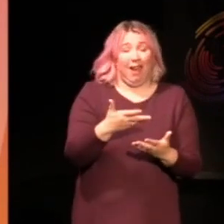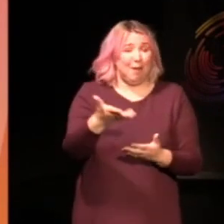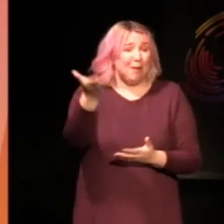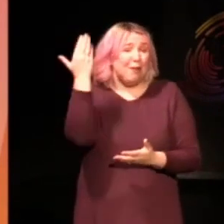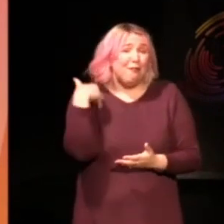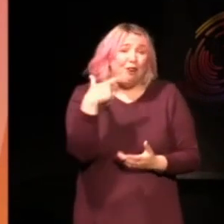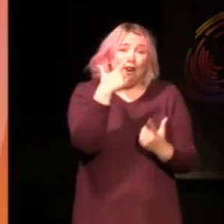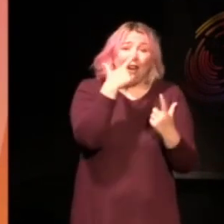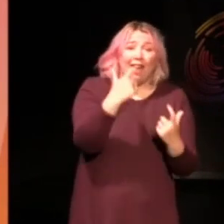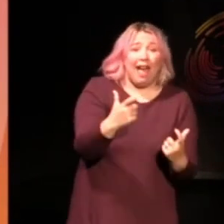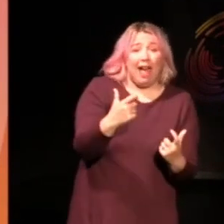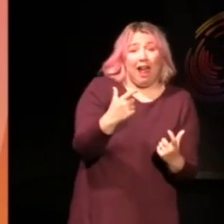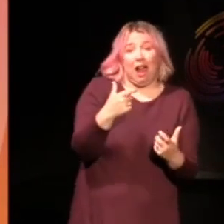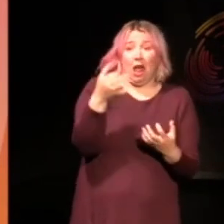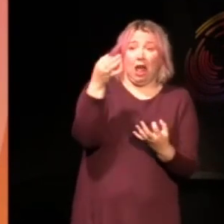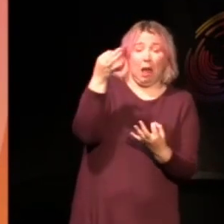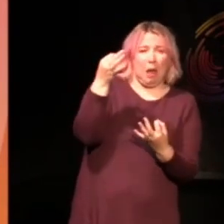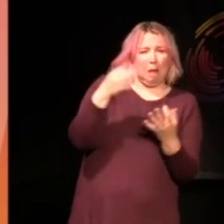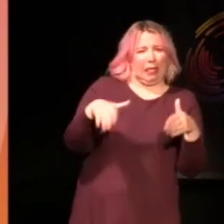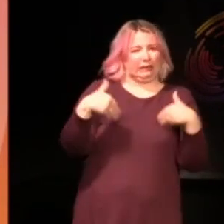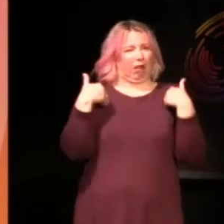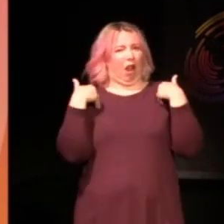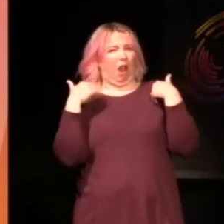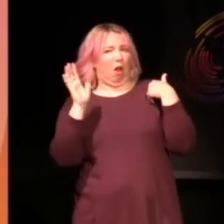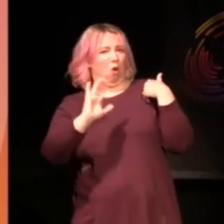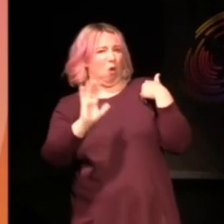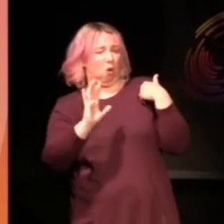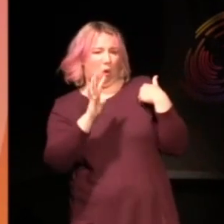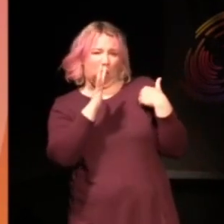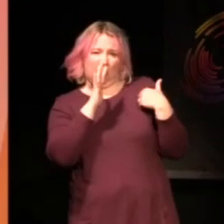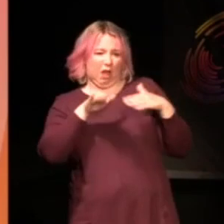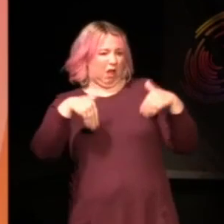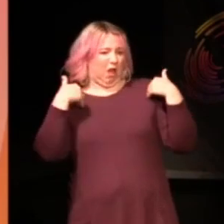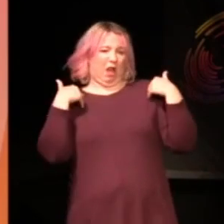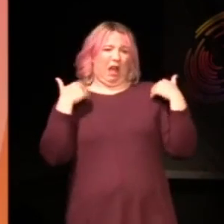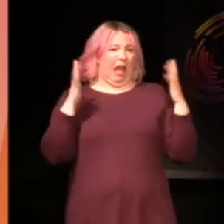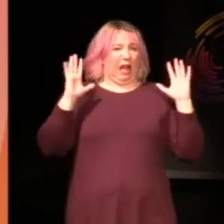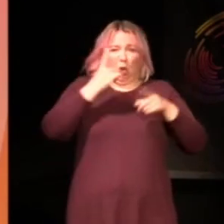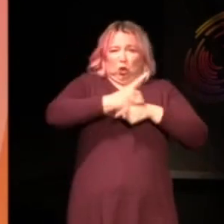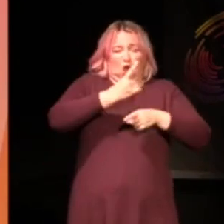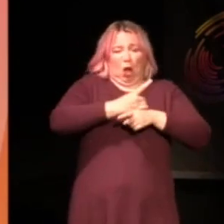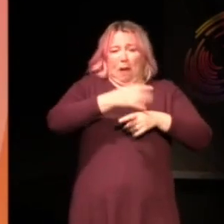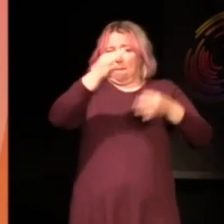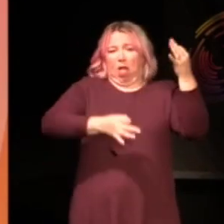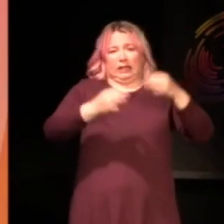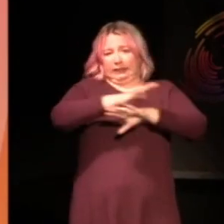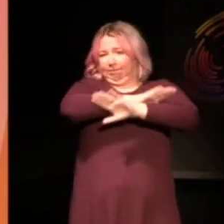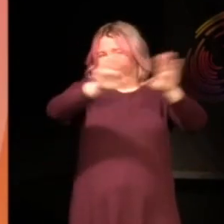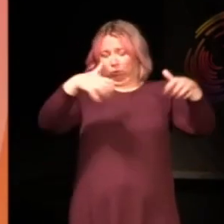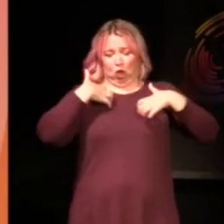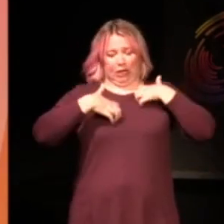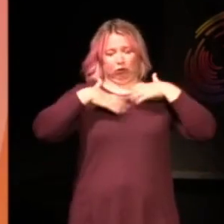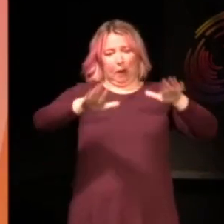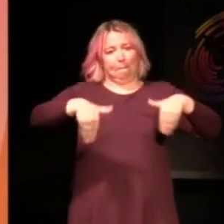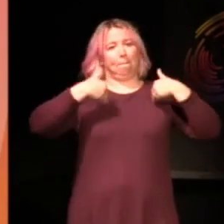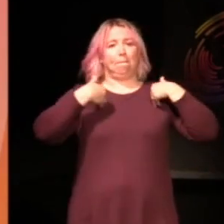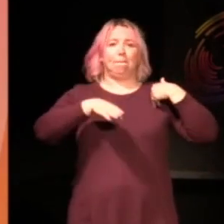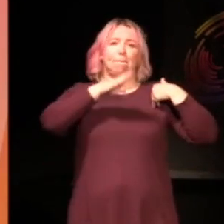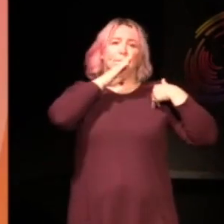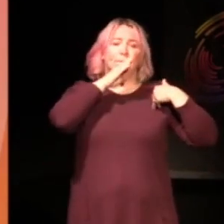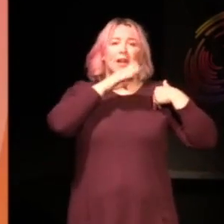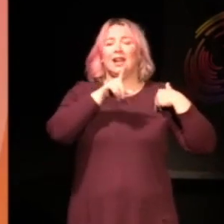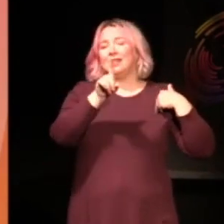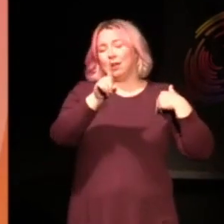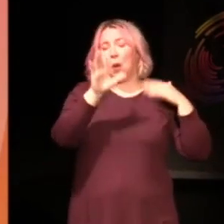being apolitical. We no longer have the luxury of saying, I don't want to talk about politics. I'm not interested in politics. Politics is interested in all of